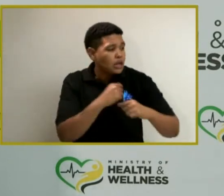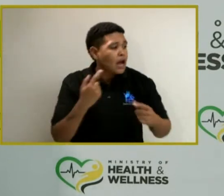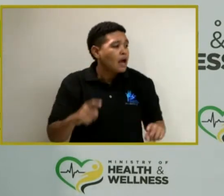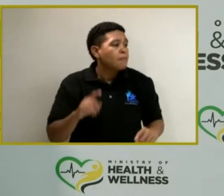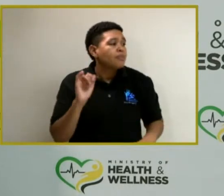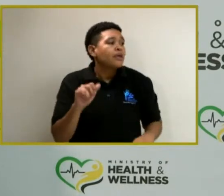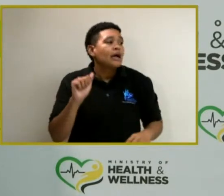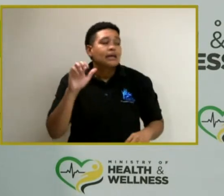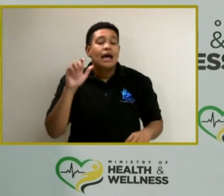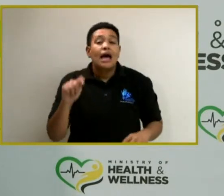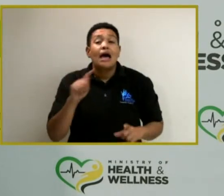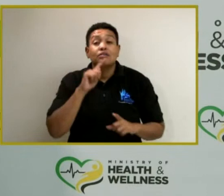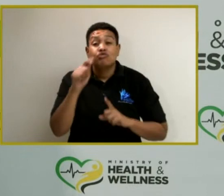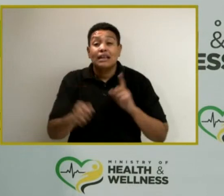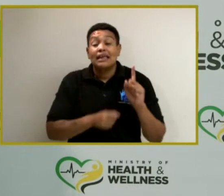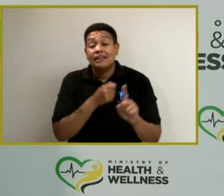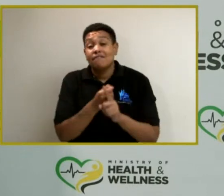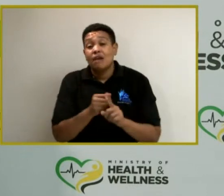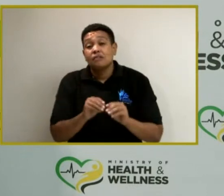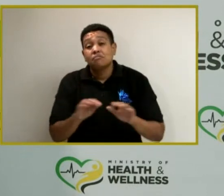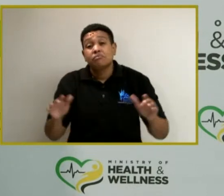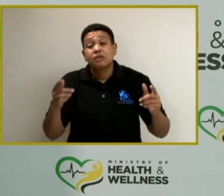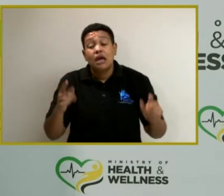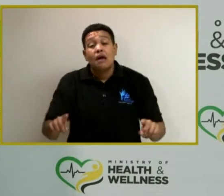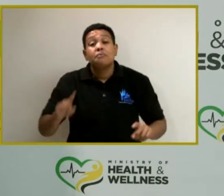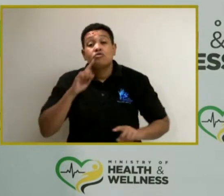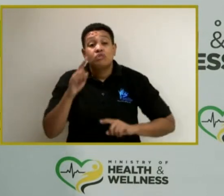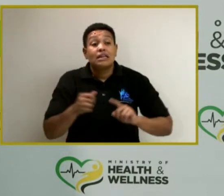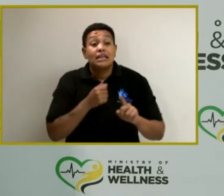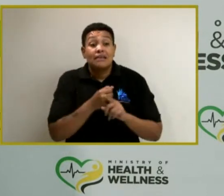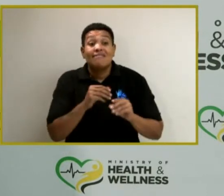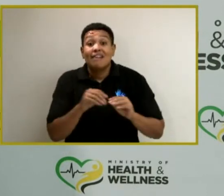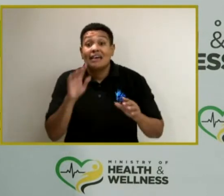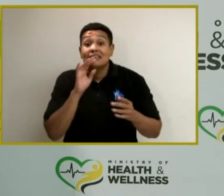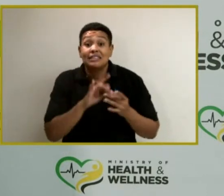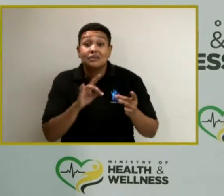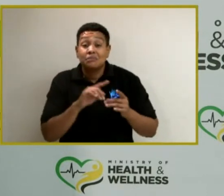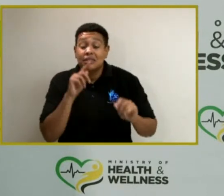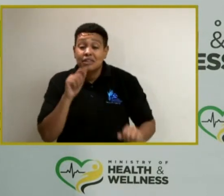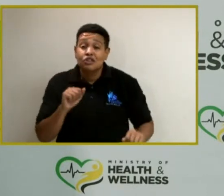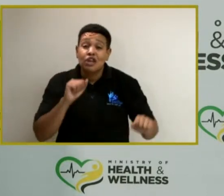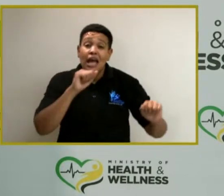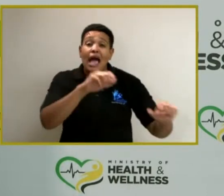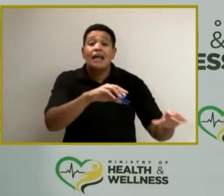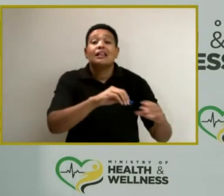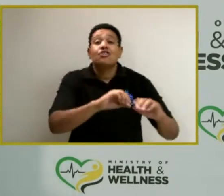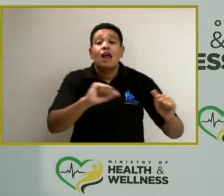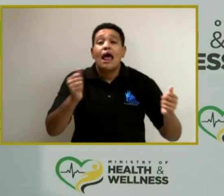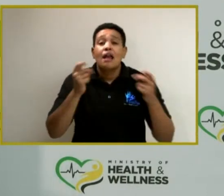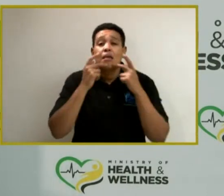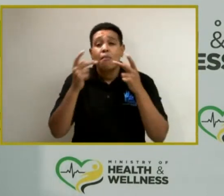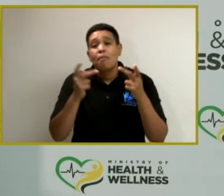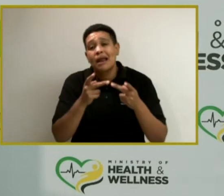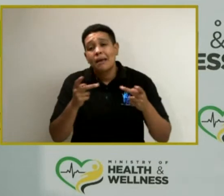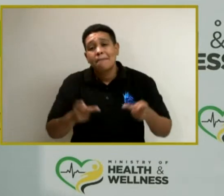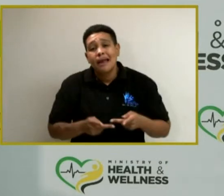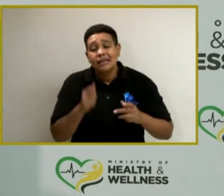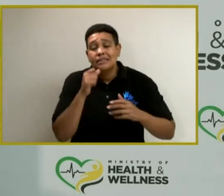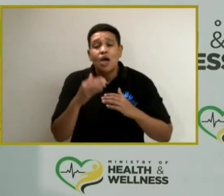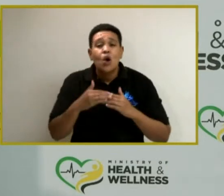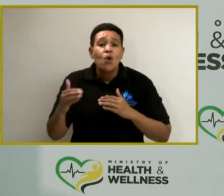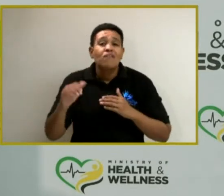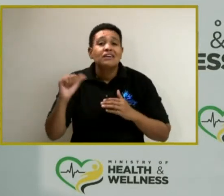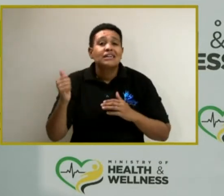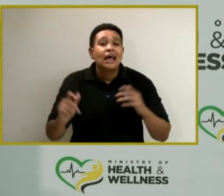that act is in effect. And it is in effect, and it speaks to gatherings in any public place not exceeding